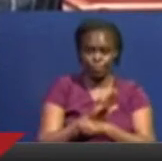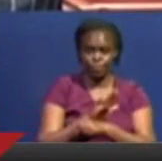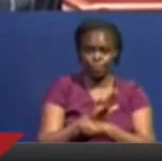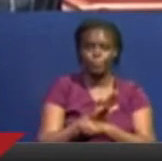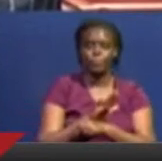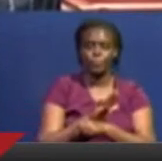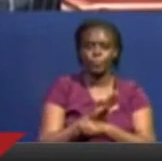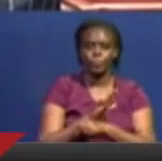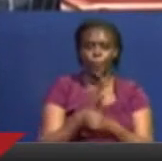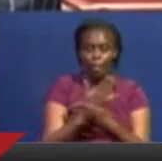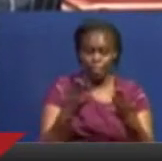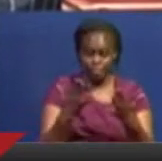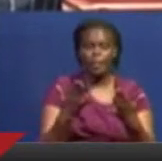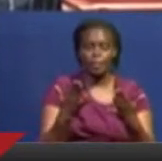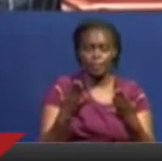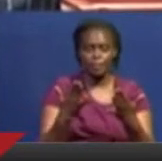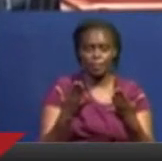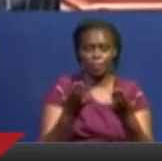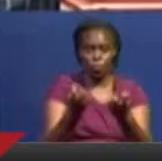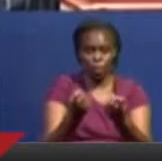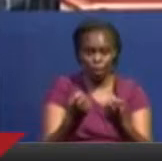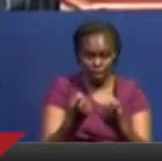things we need to do for the record,